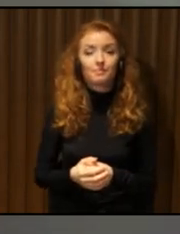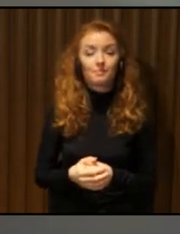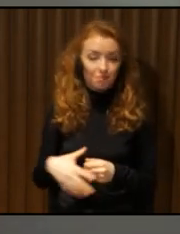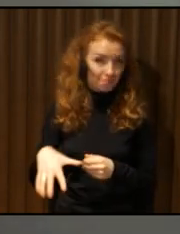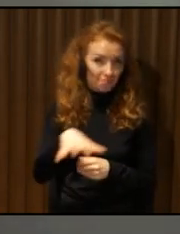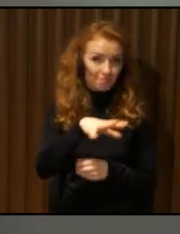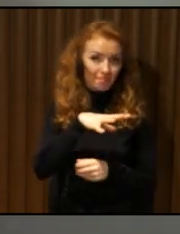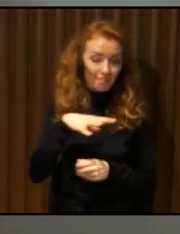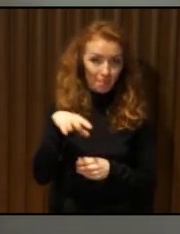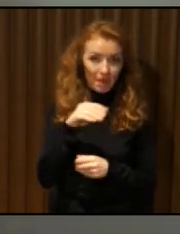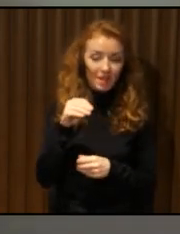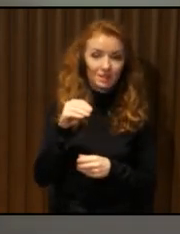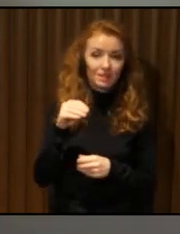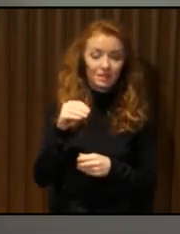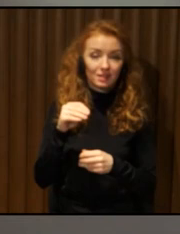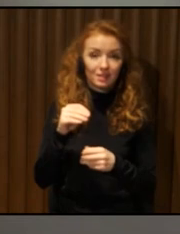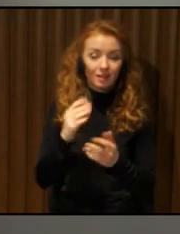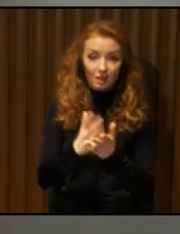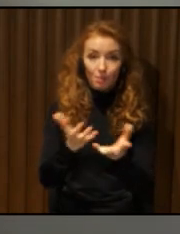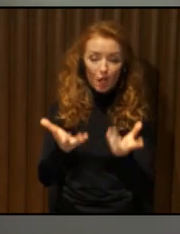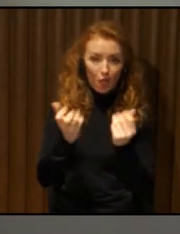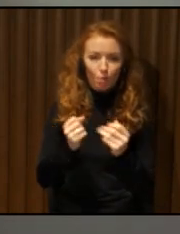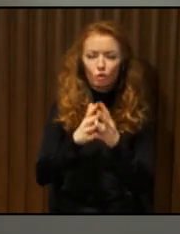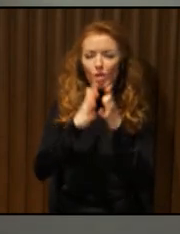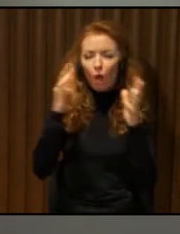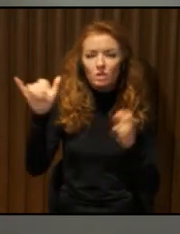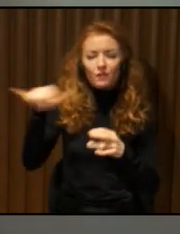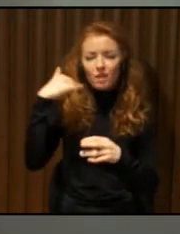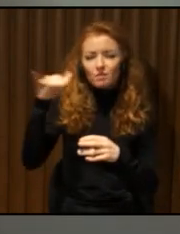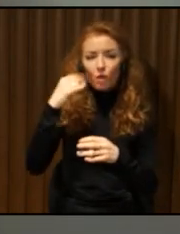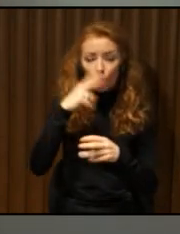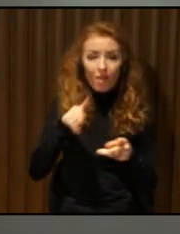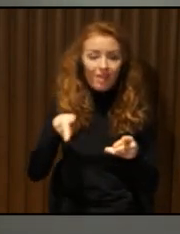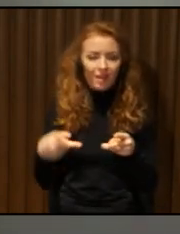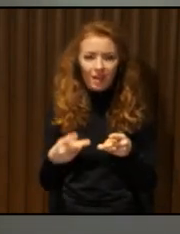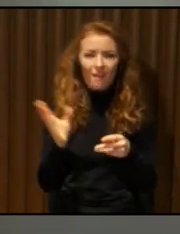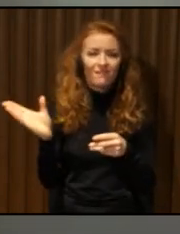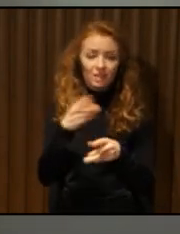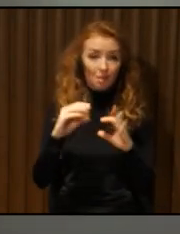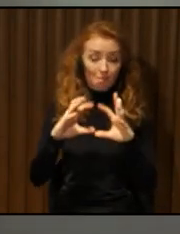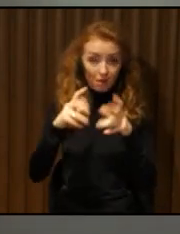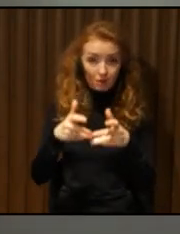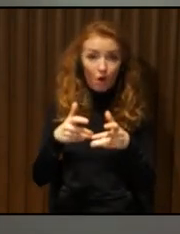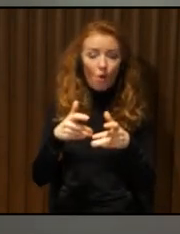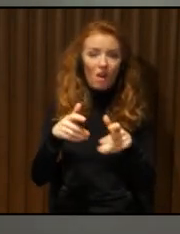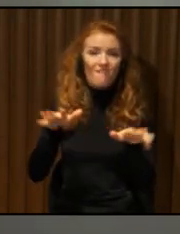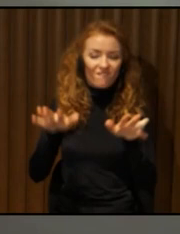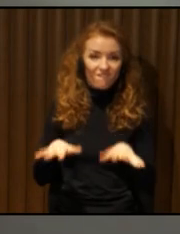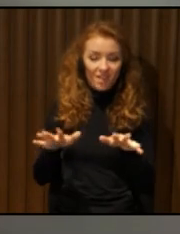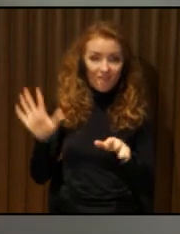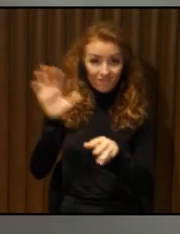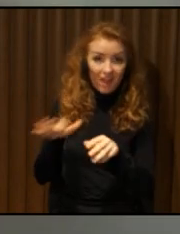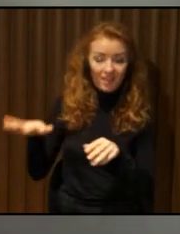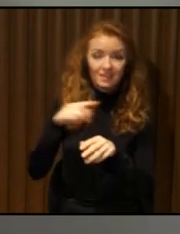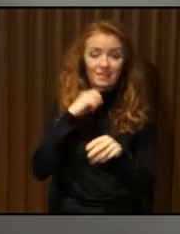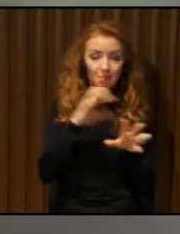from IKEAs all over the world. Locally wanting to implant this in their marketing plans.